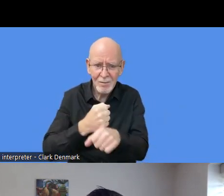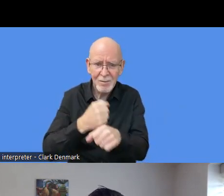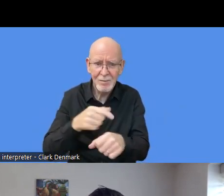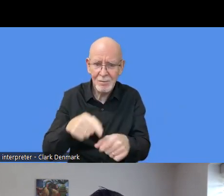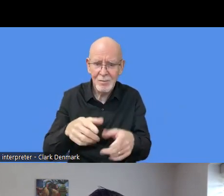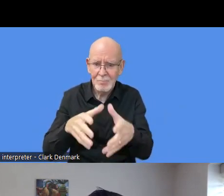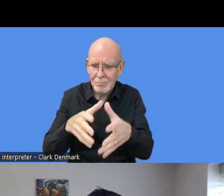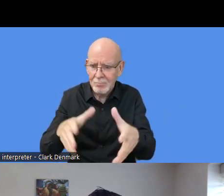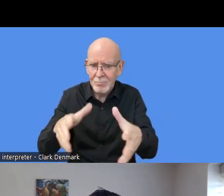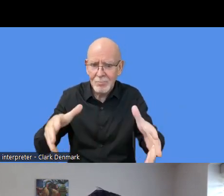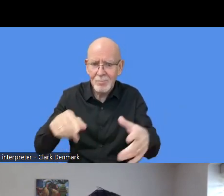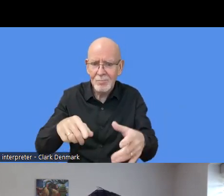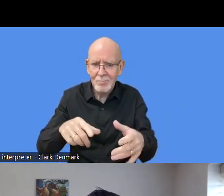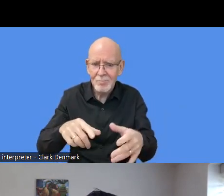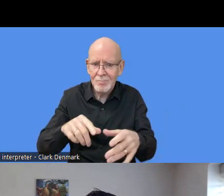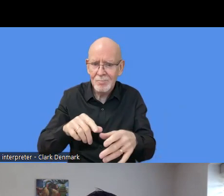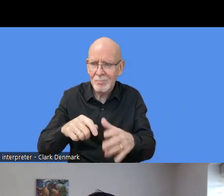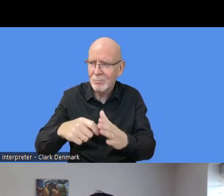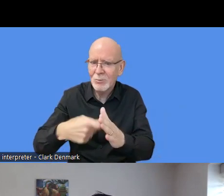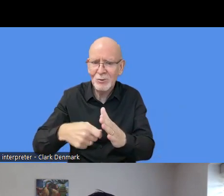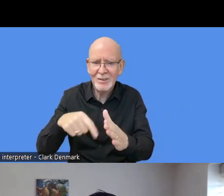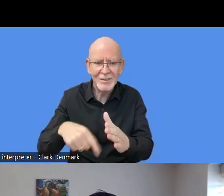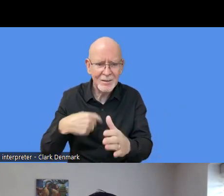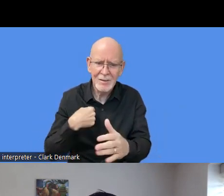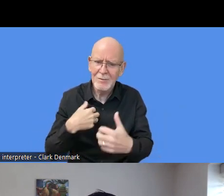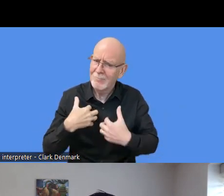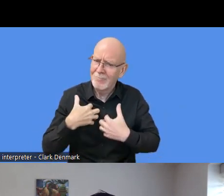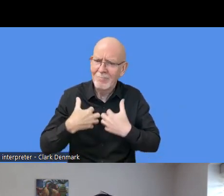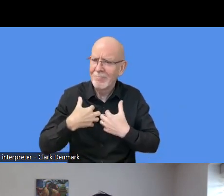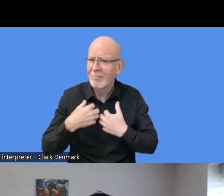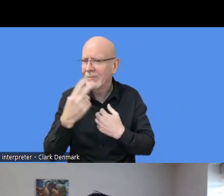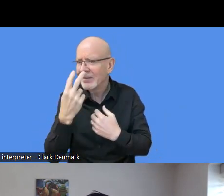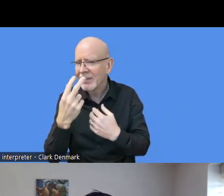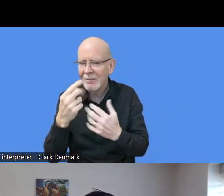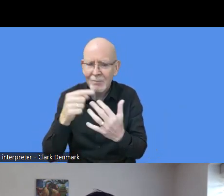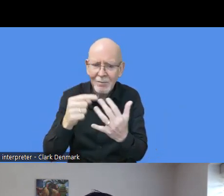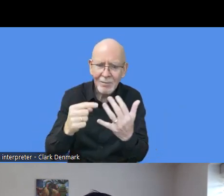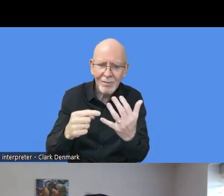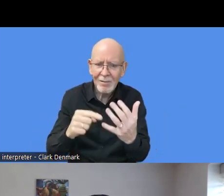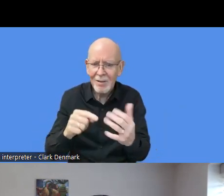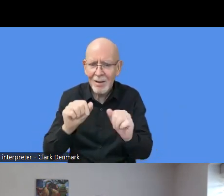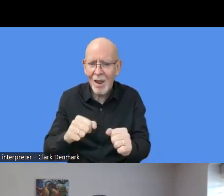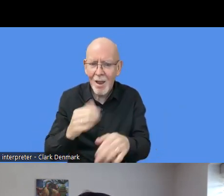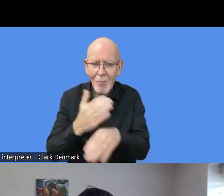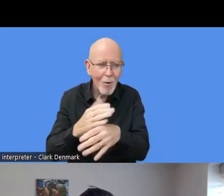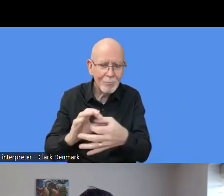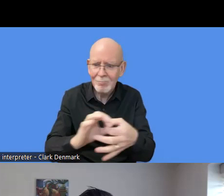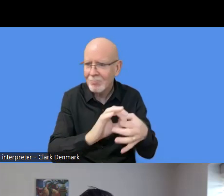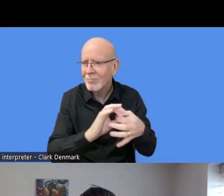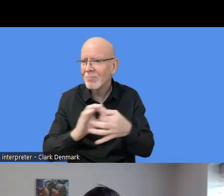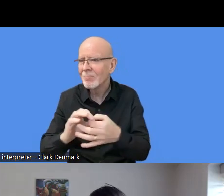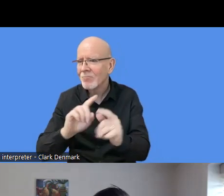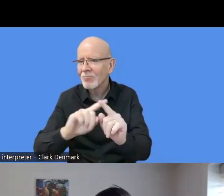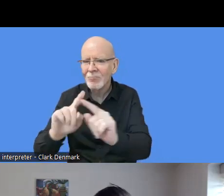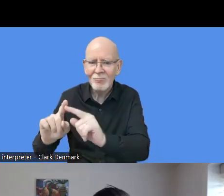operate in, and finding ways to help people with good ideas, move them from maybe working in